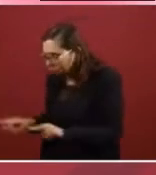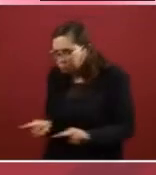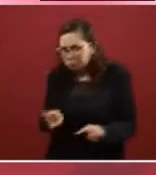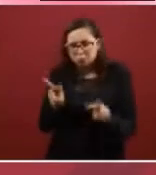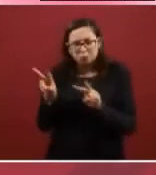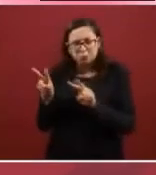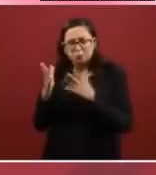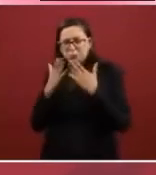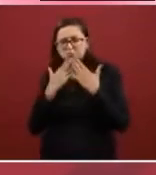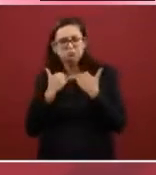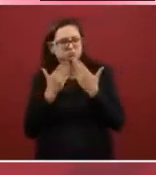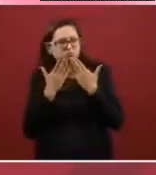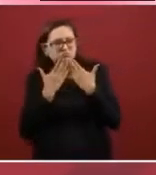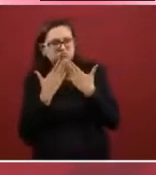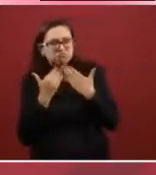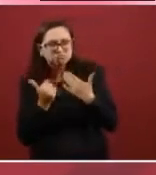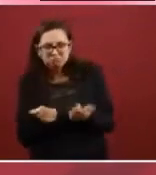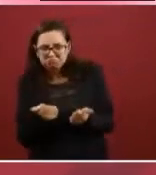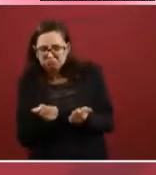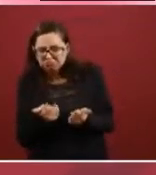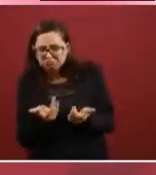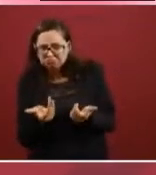De una concepción